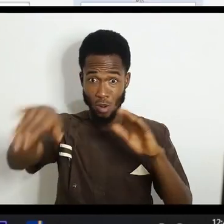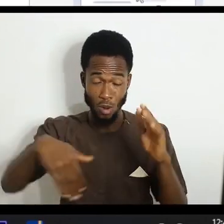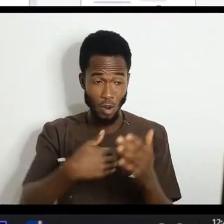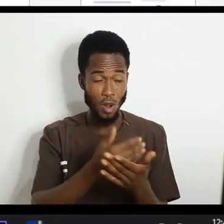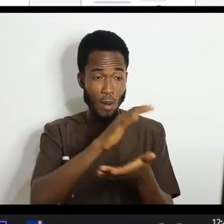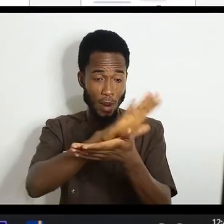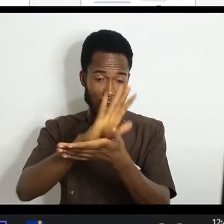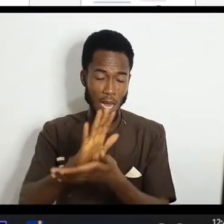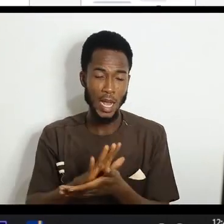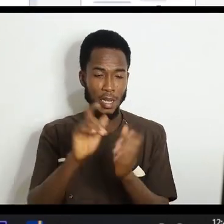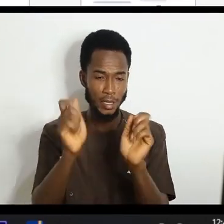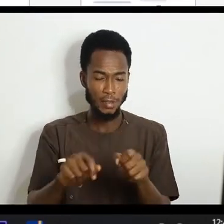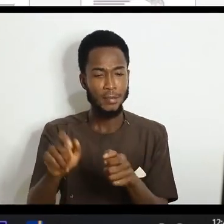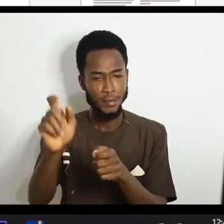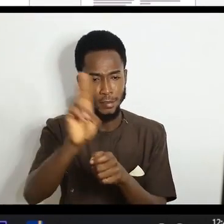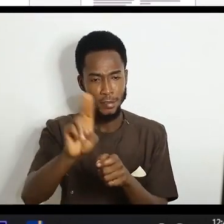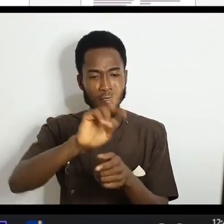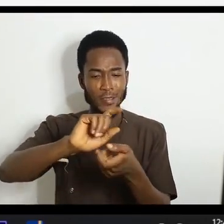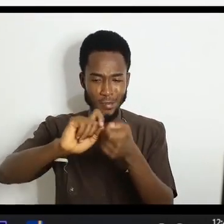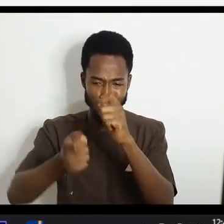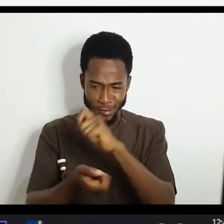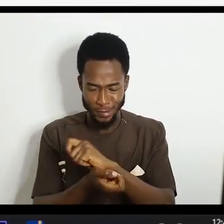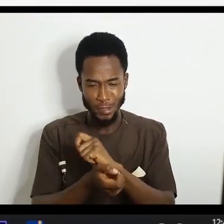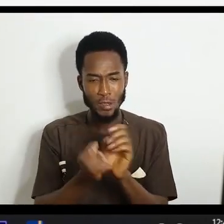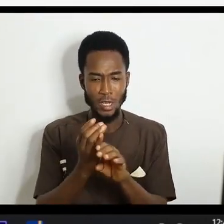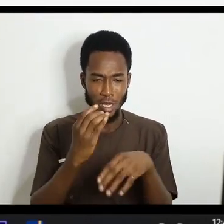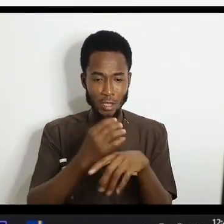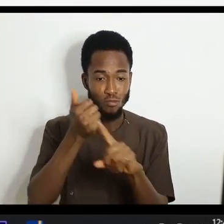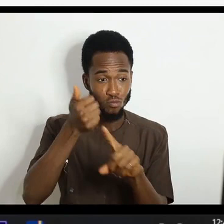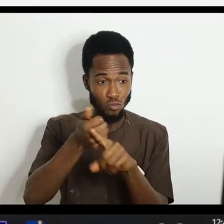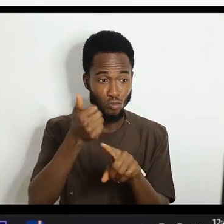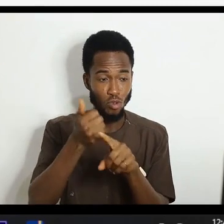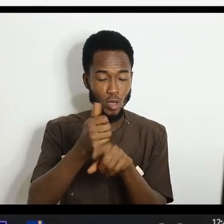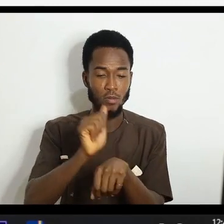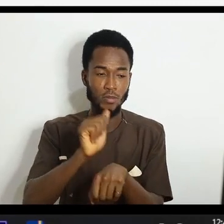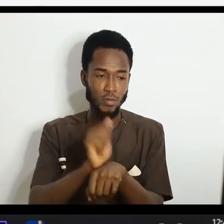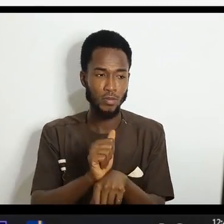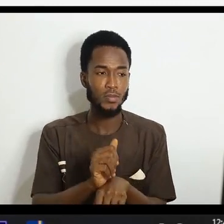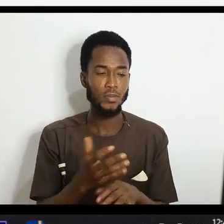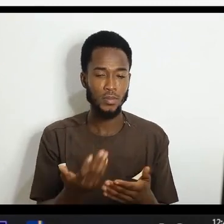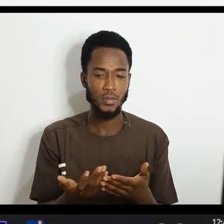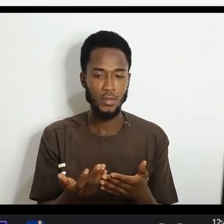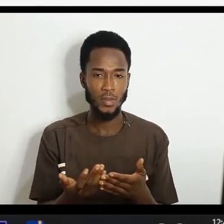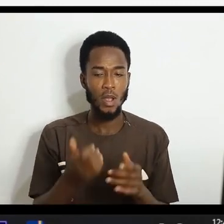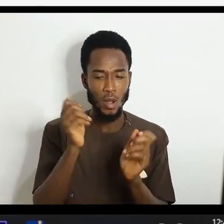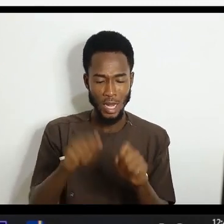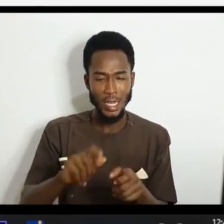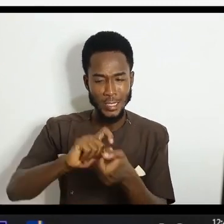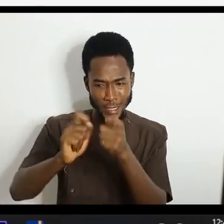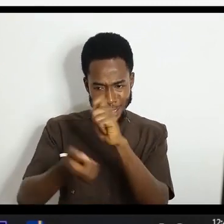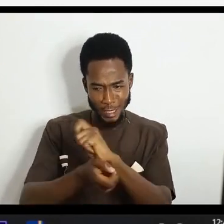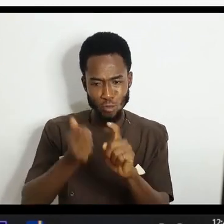all templates. These are all templates that you can use to create your own projects. You can edit it and put your